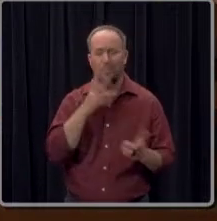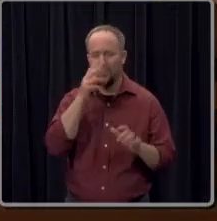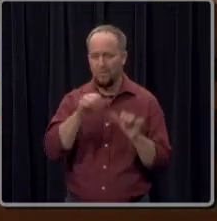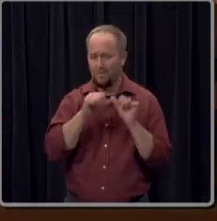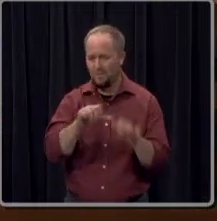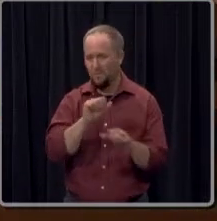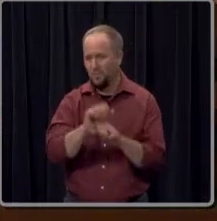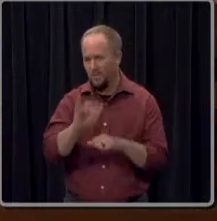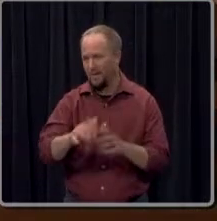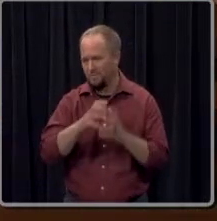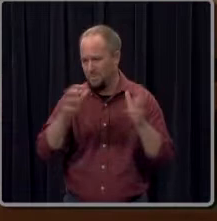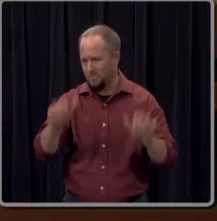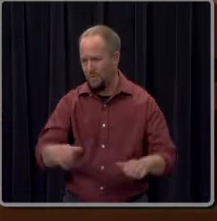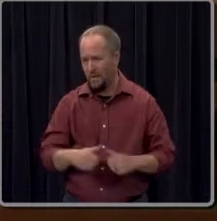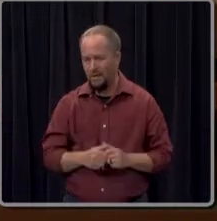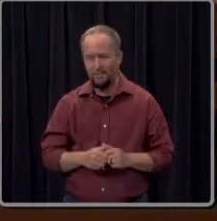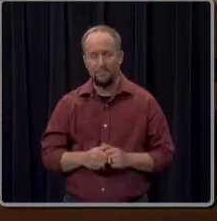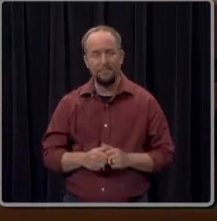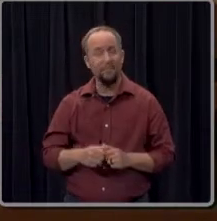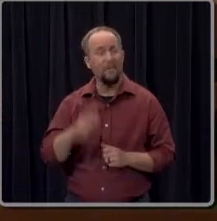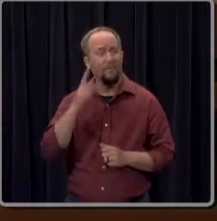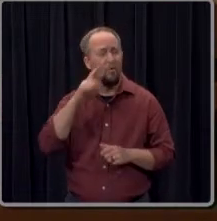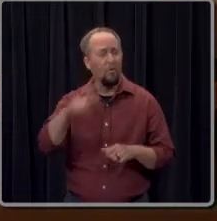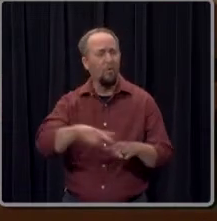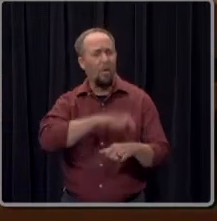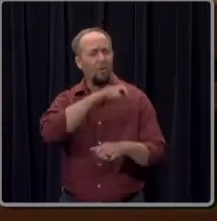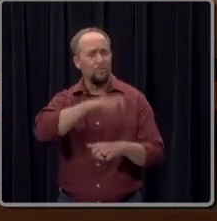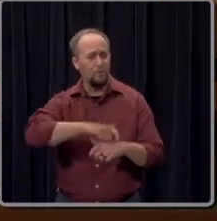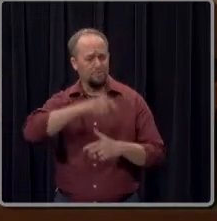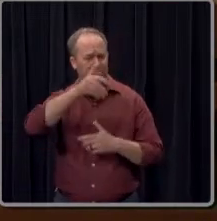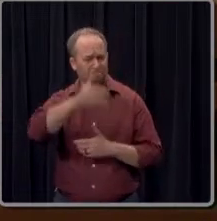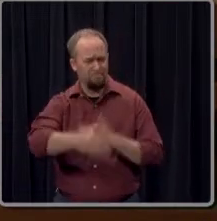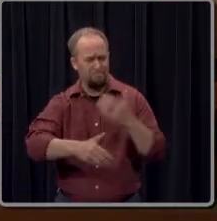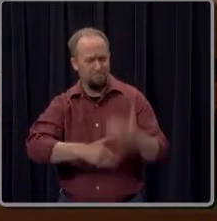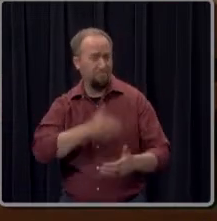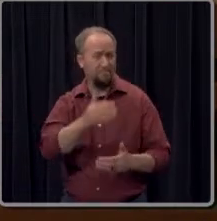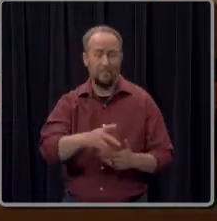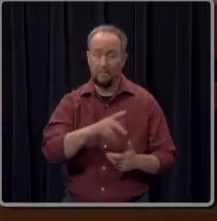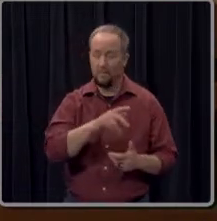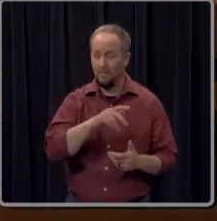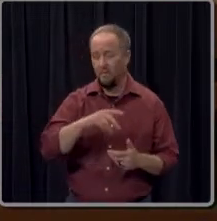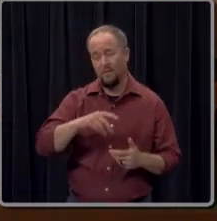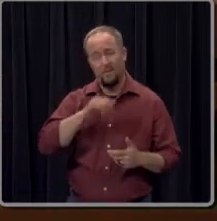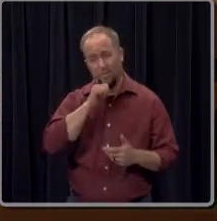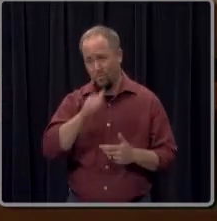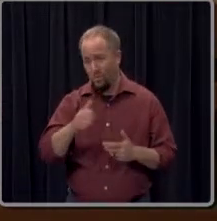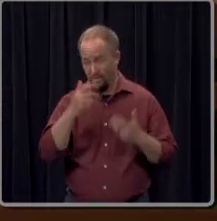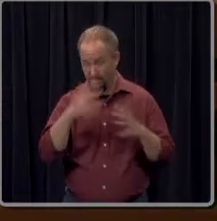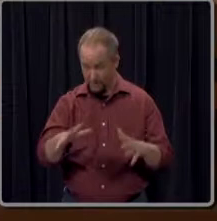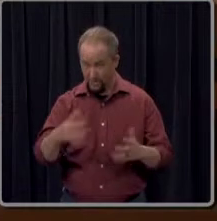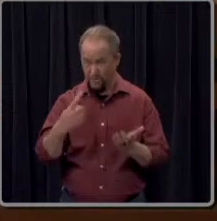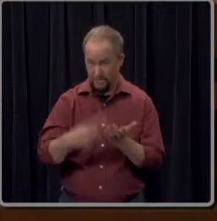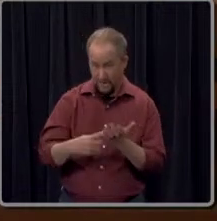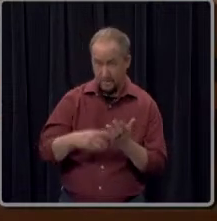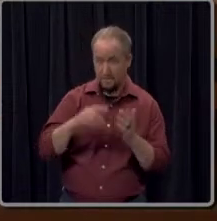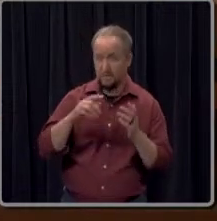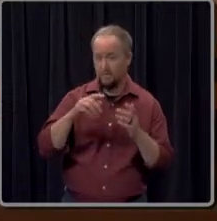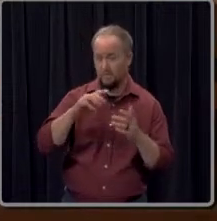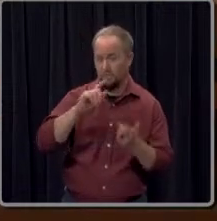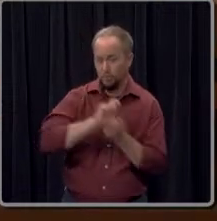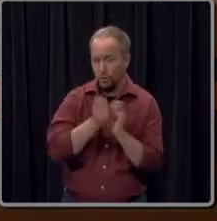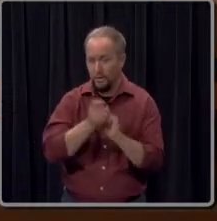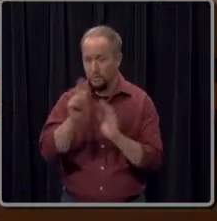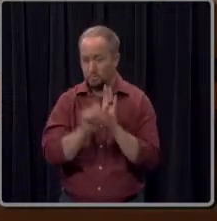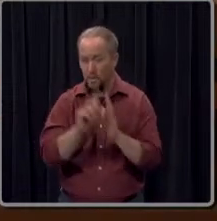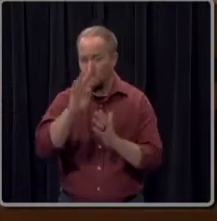we can. In terms of long-term steps, I will tell you that I don't think we're done talking about a three-tiered system. As